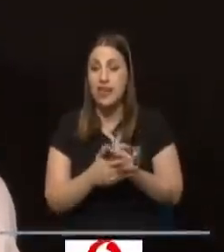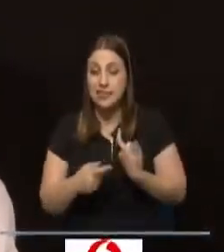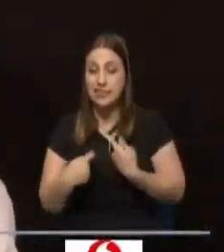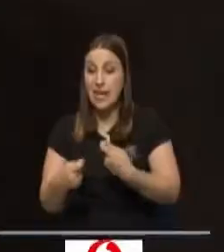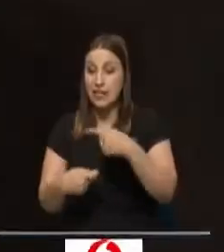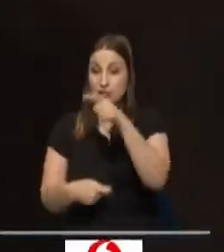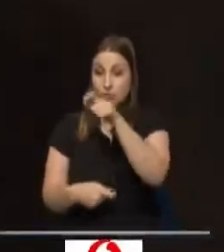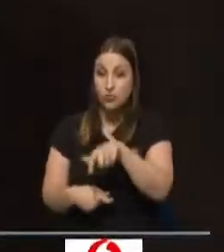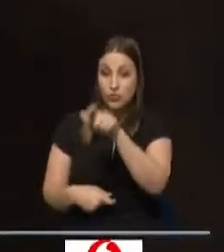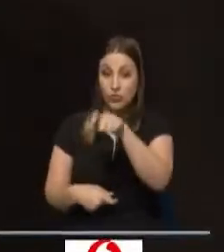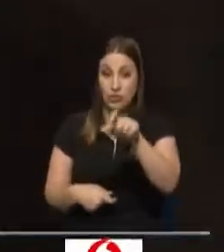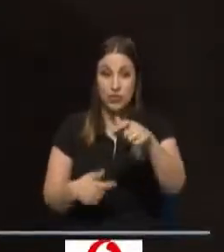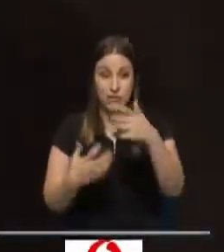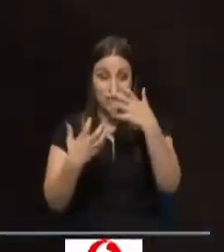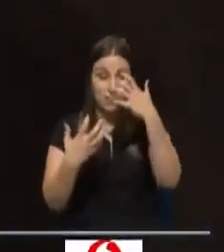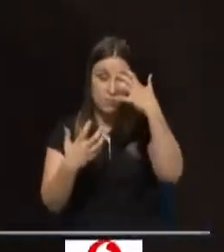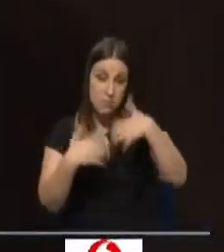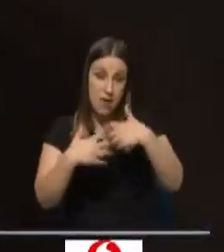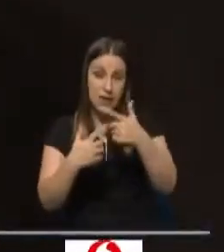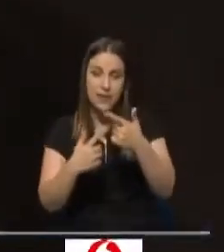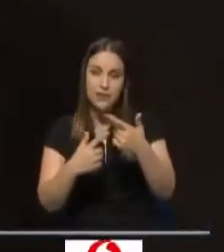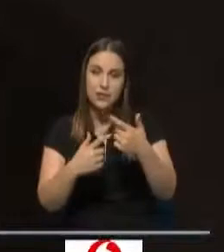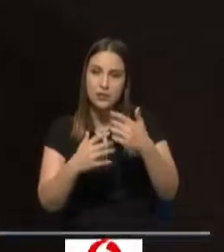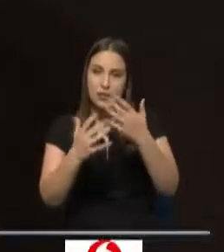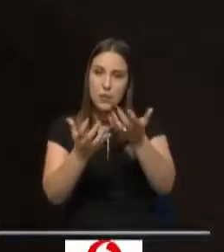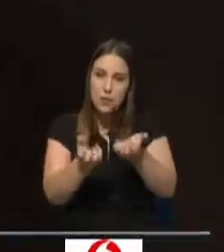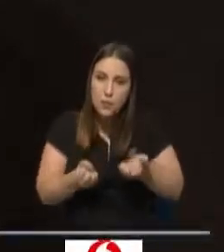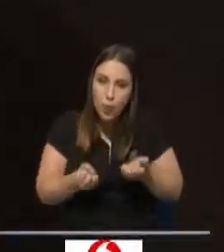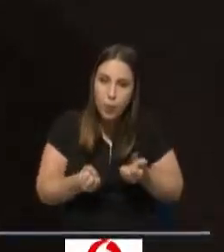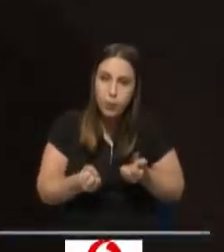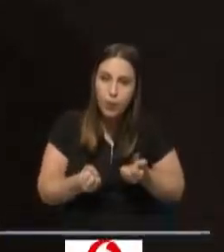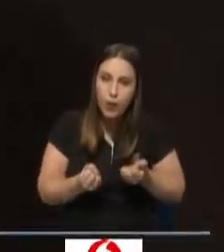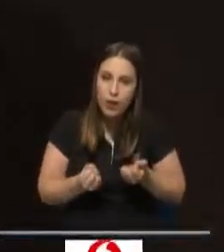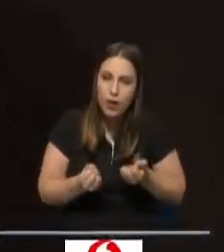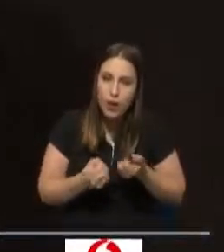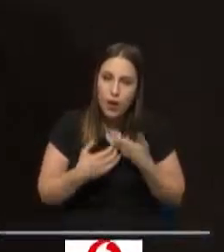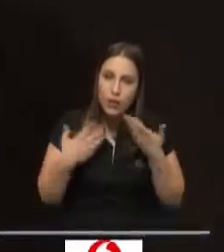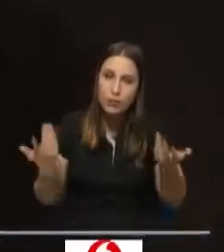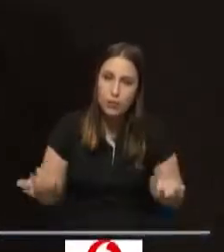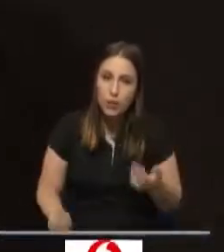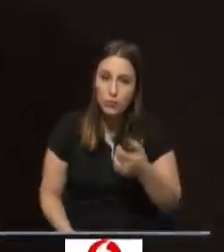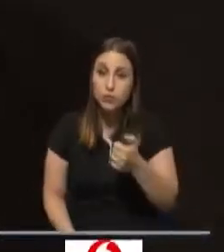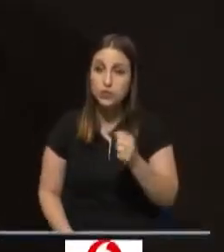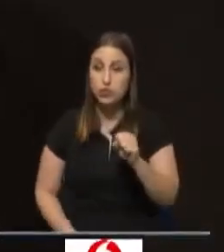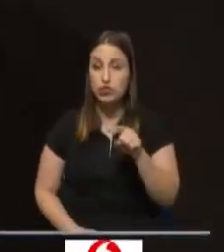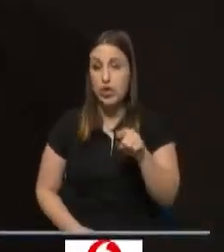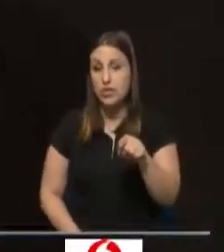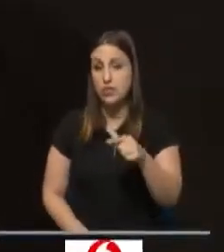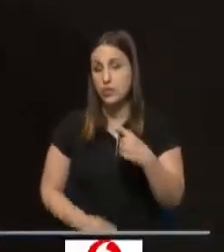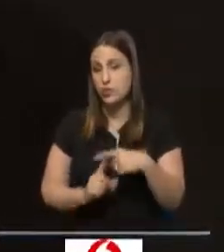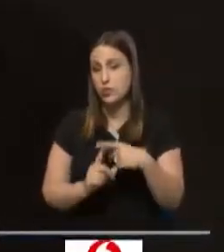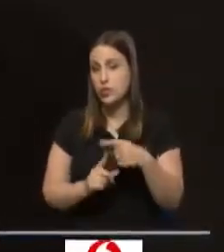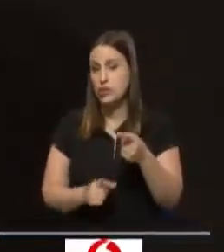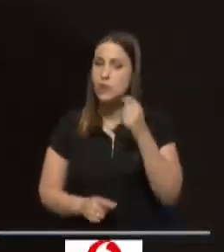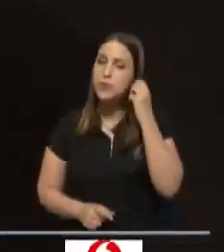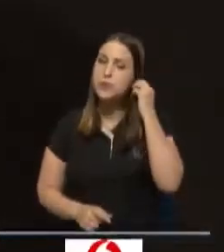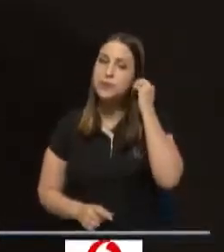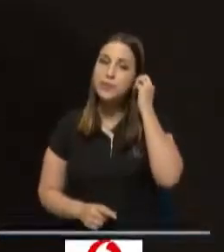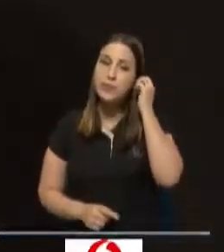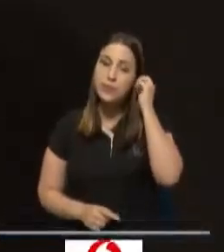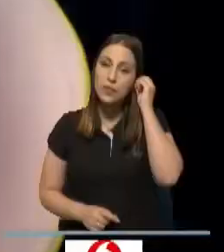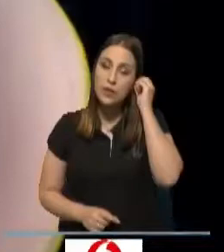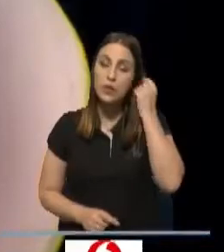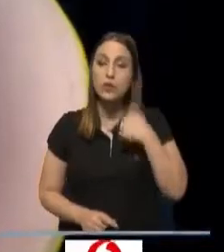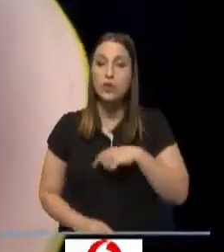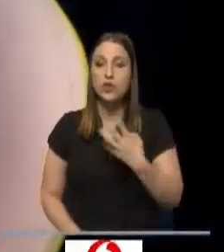machines. These machines are going to be more intelligent or smarter. And so 5G is going to be a great